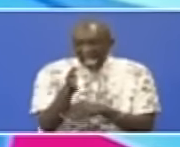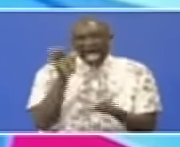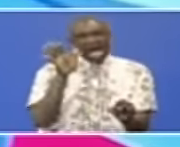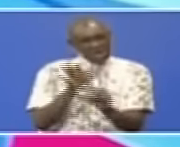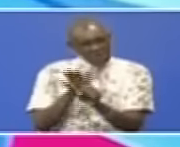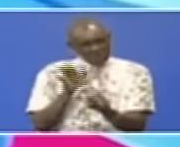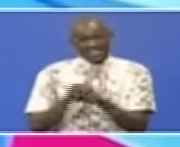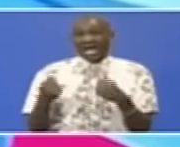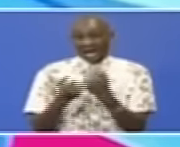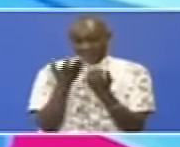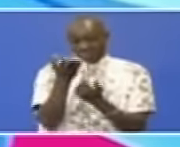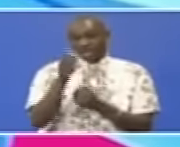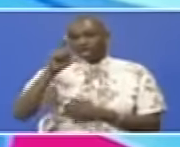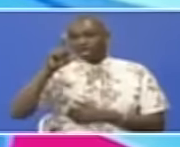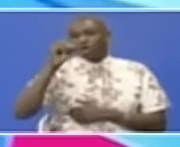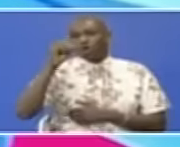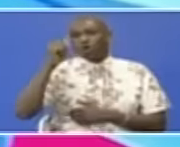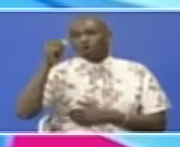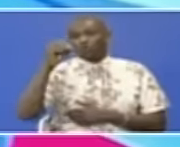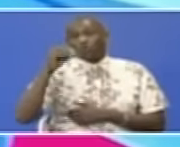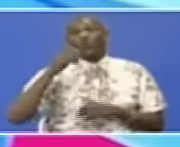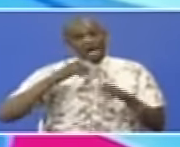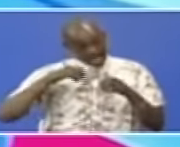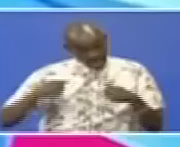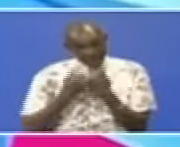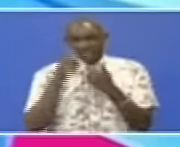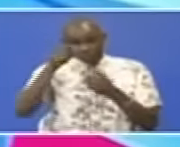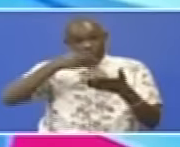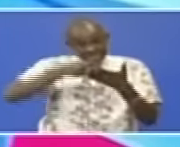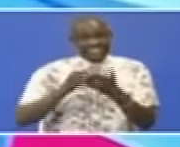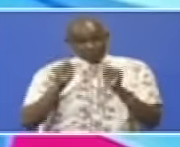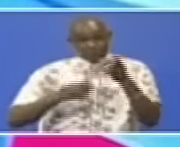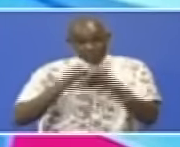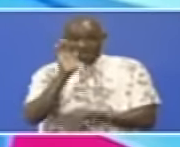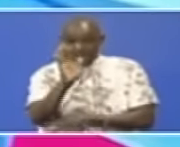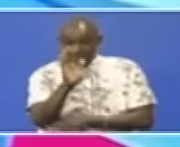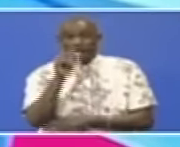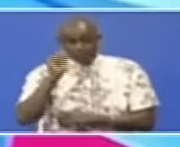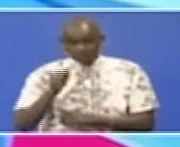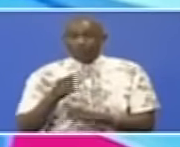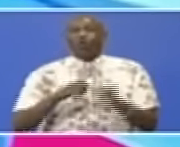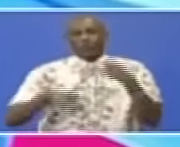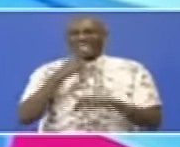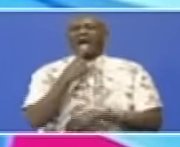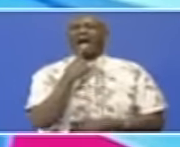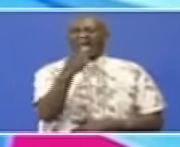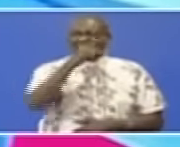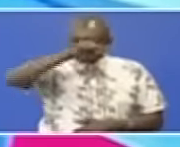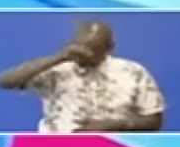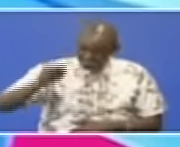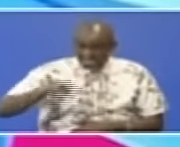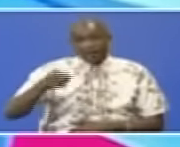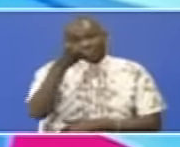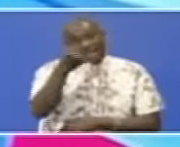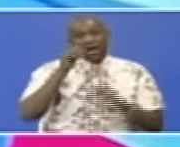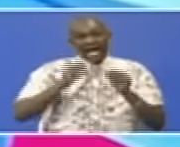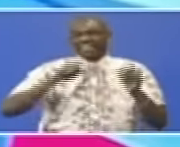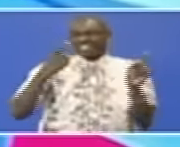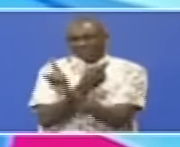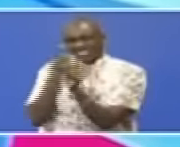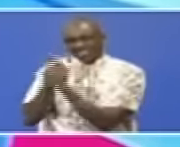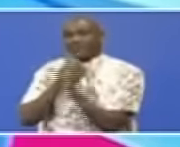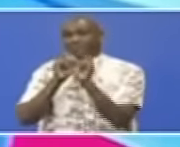land in lot of lands in Kenya. And I hope you bought your tickets for a chance to win 100 million shillings and thousands of other